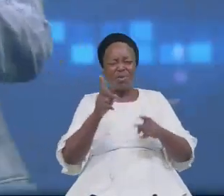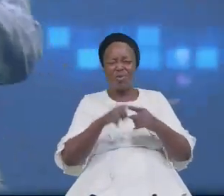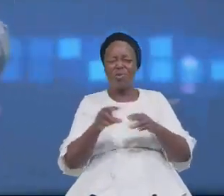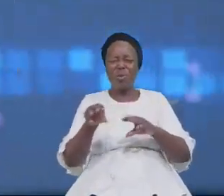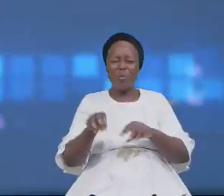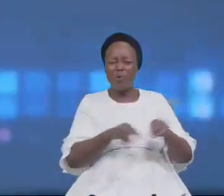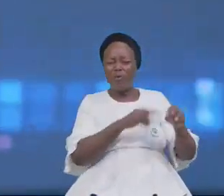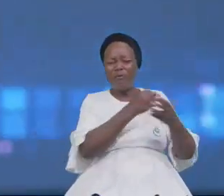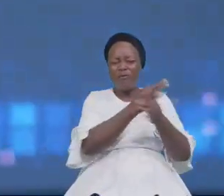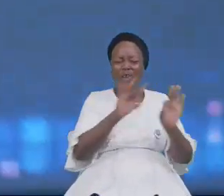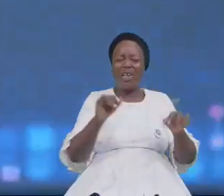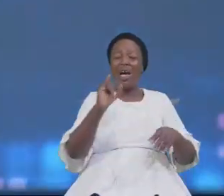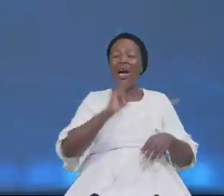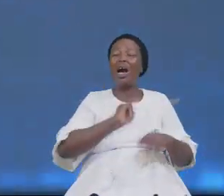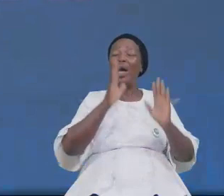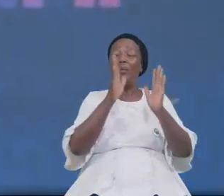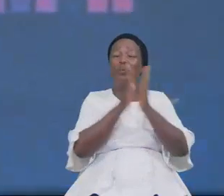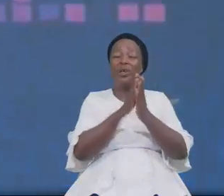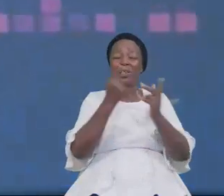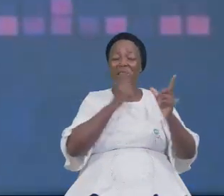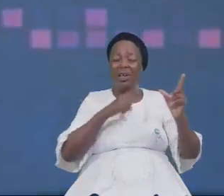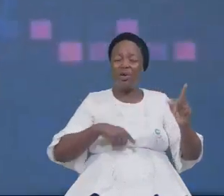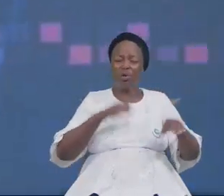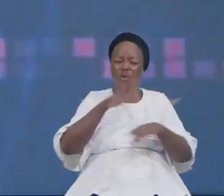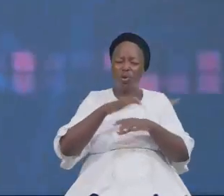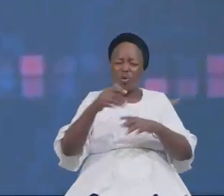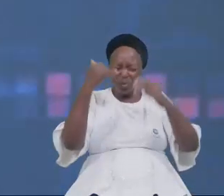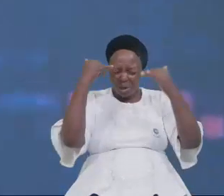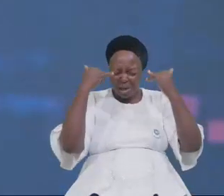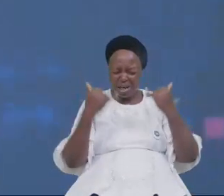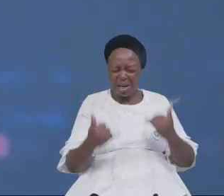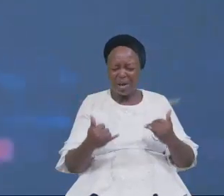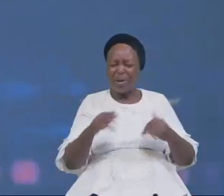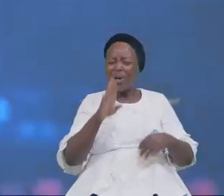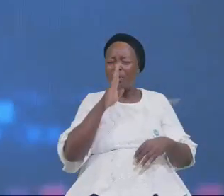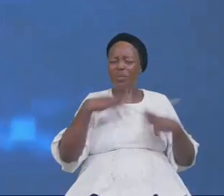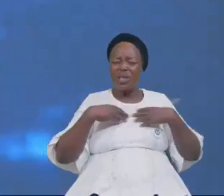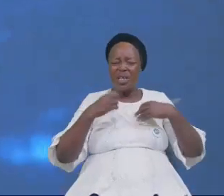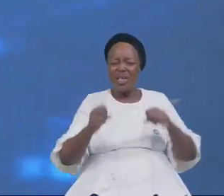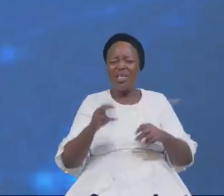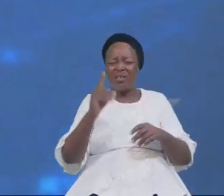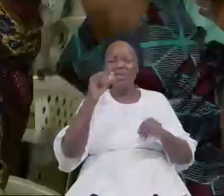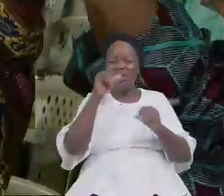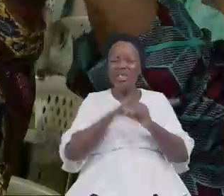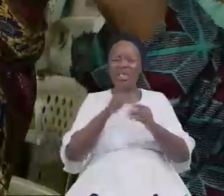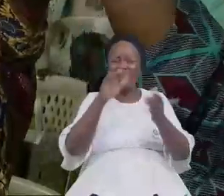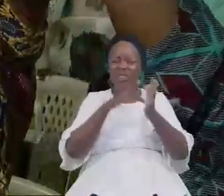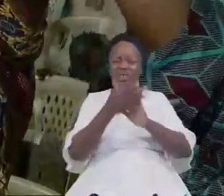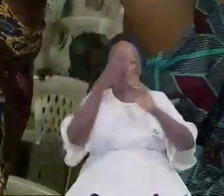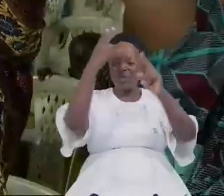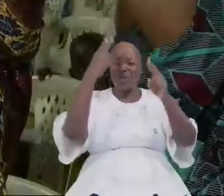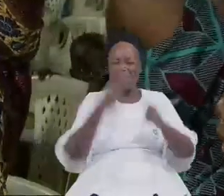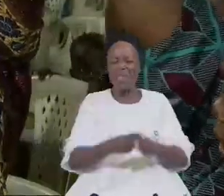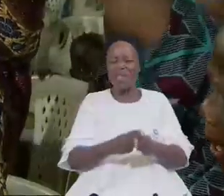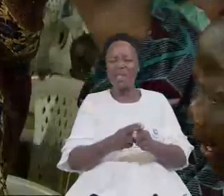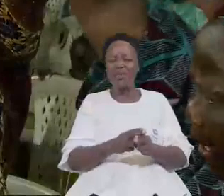I pray the Lord touch you right now. Be healed in Jesus'